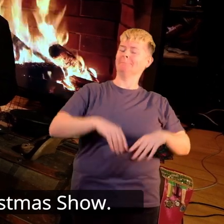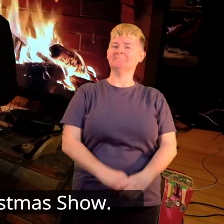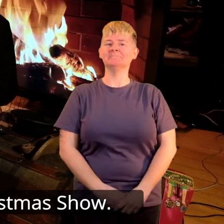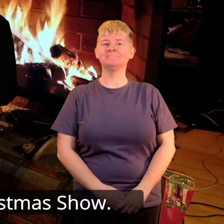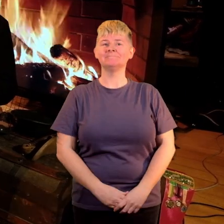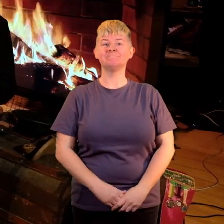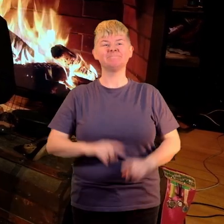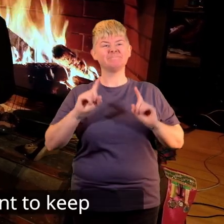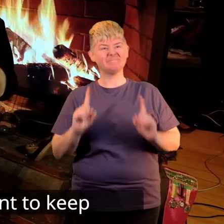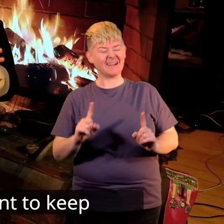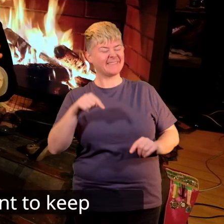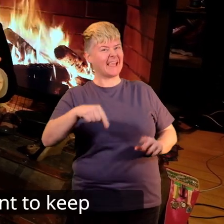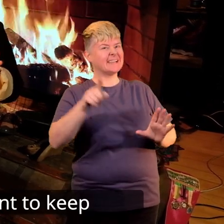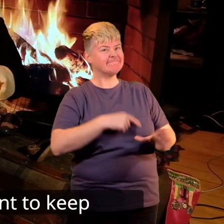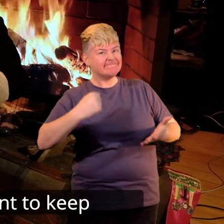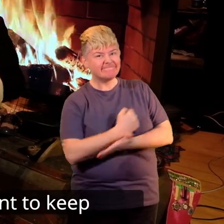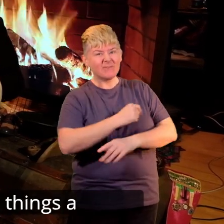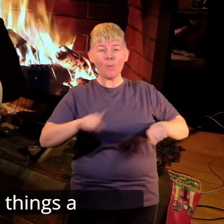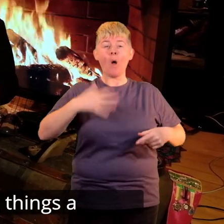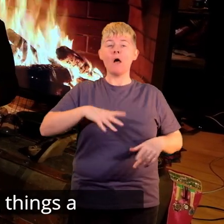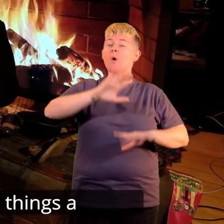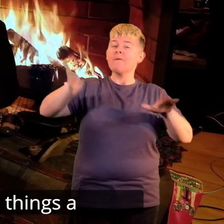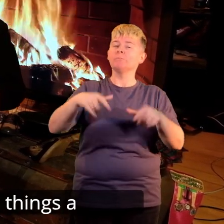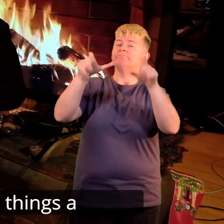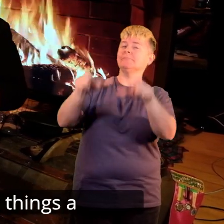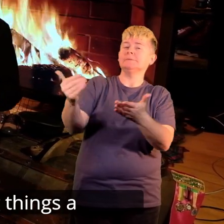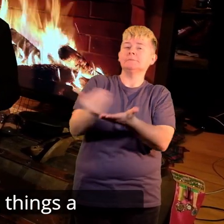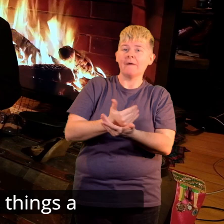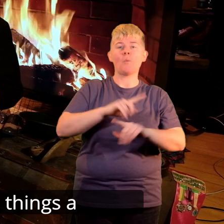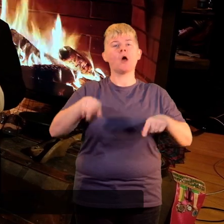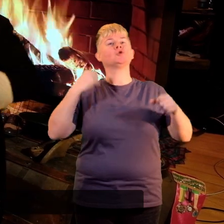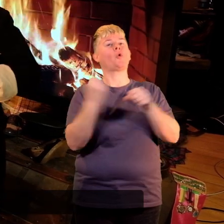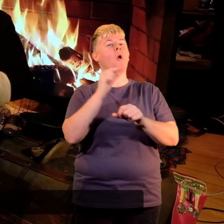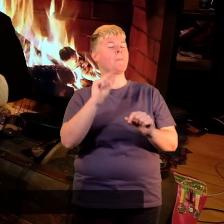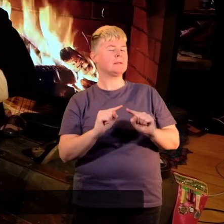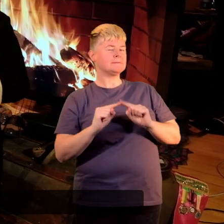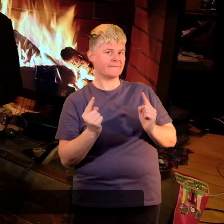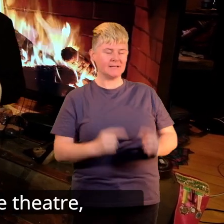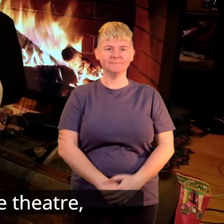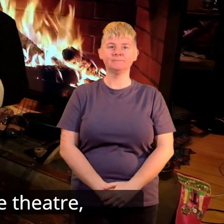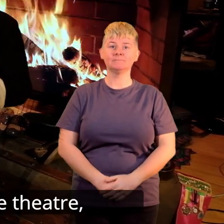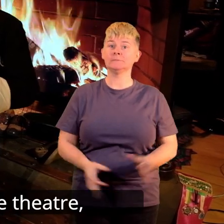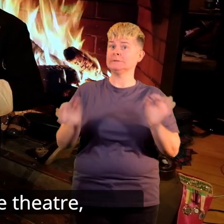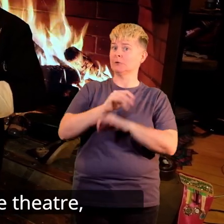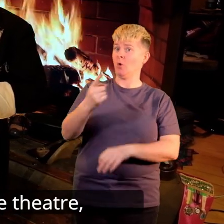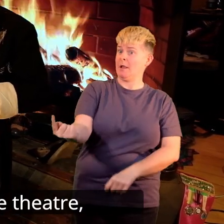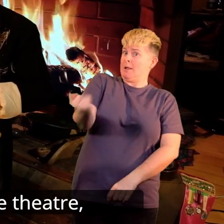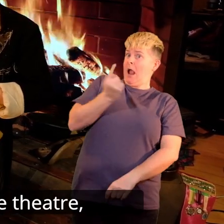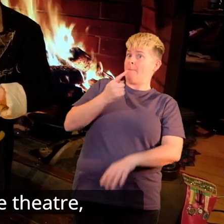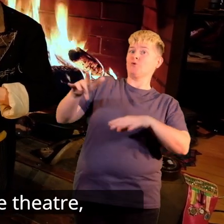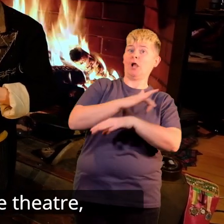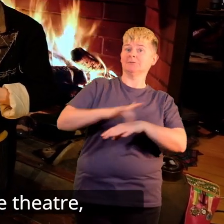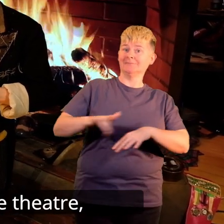our Christmas show. But this year, because we want to keep everyone safe, we're doing things a little bit differently. Instead of